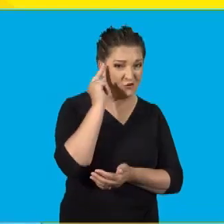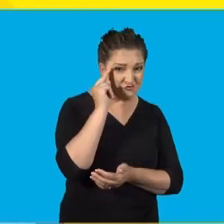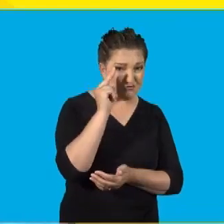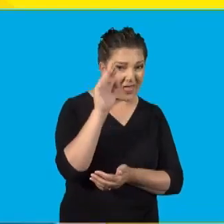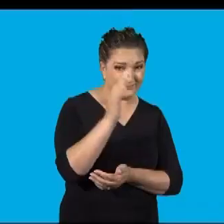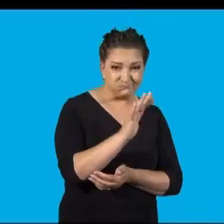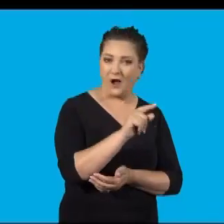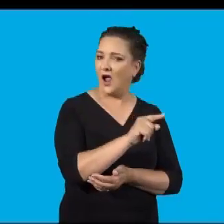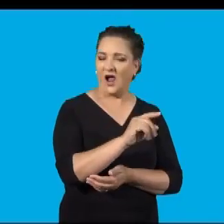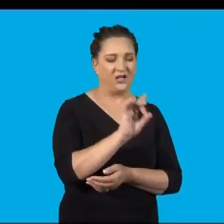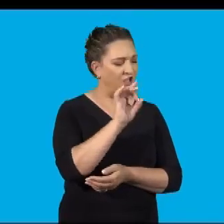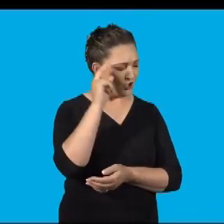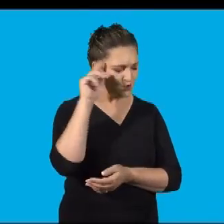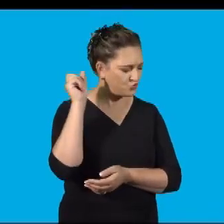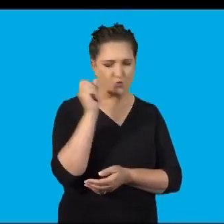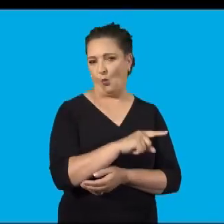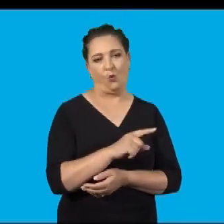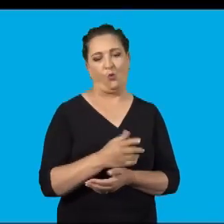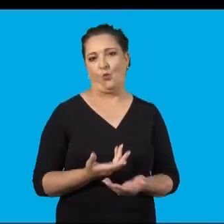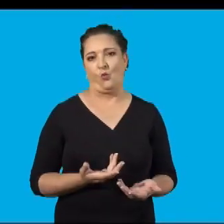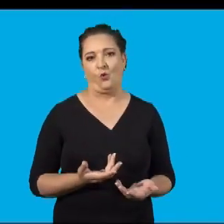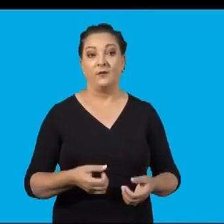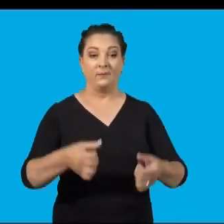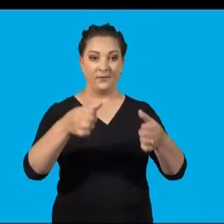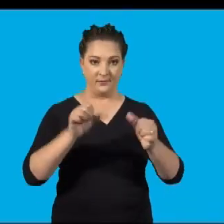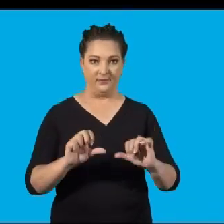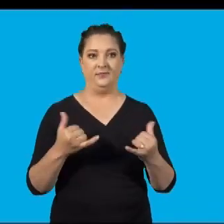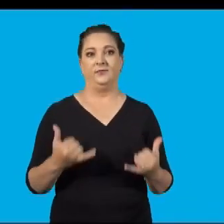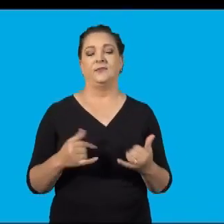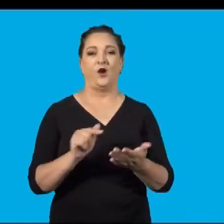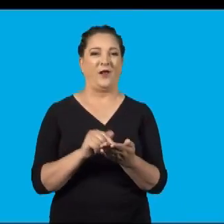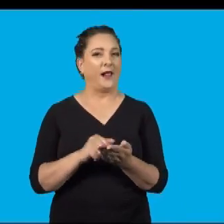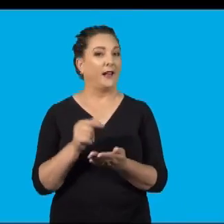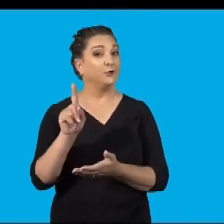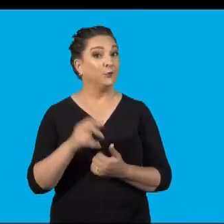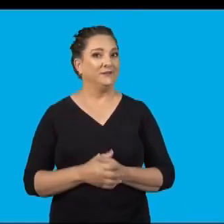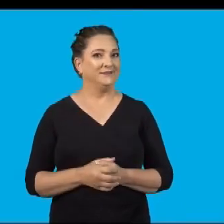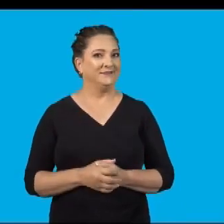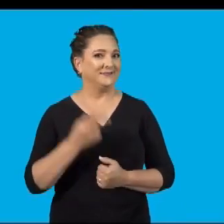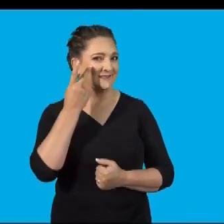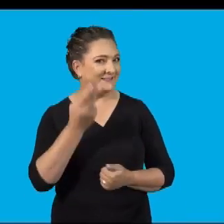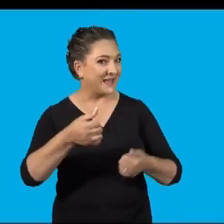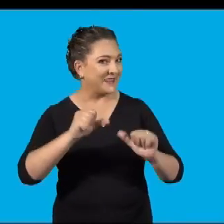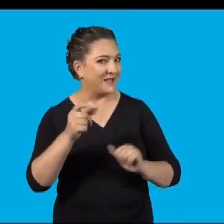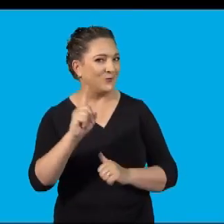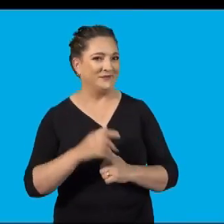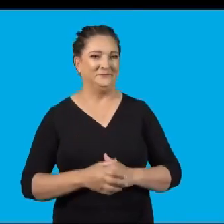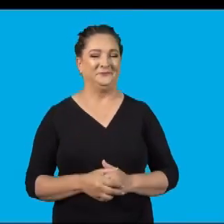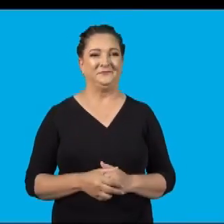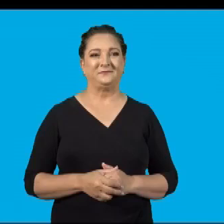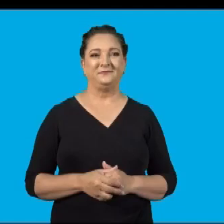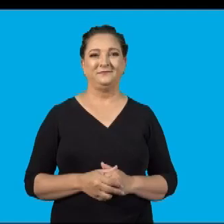in the shaded areas. We're going to move on now to the next calculation. Let's see what we can calculate